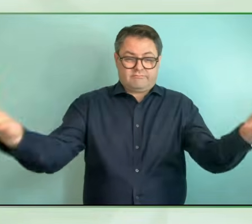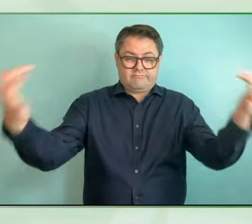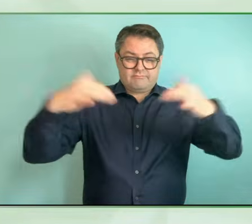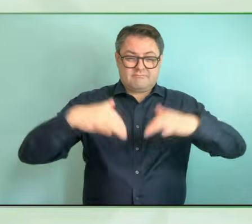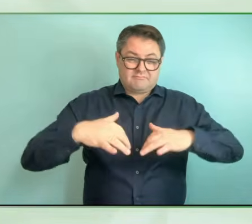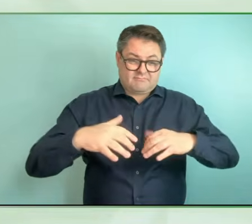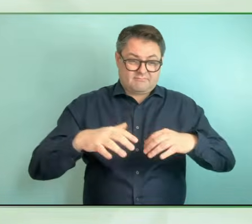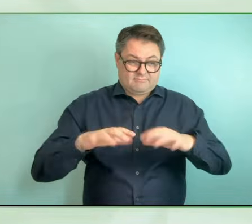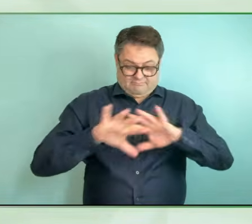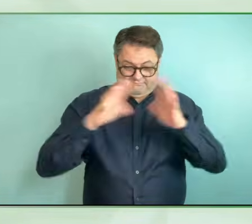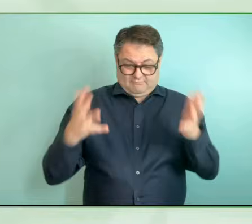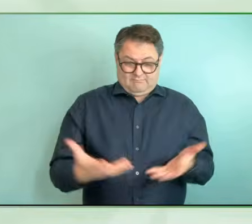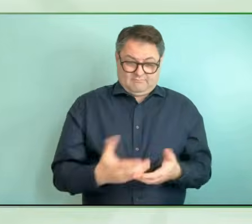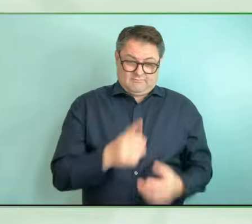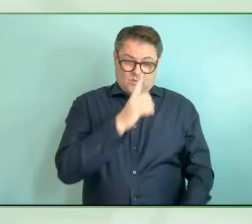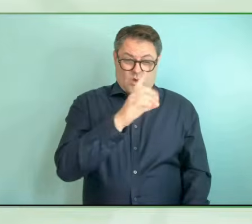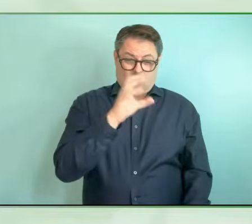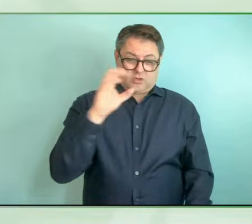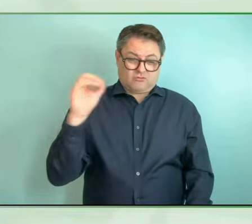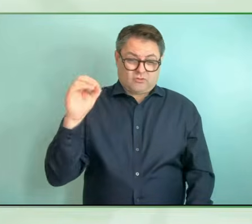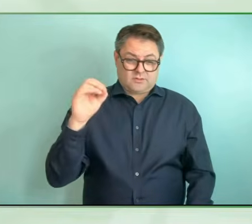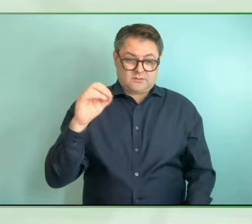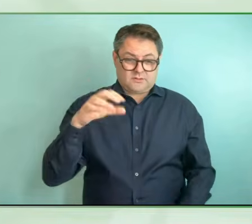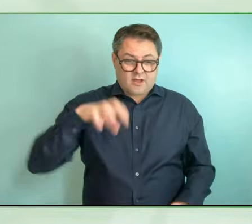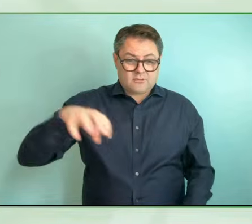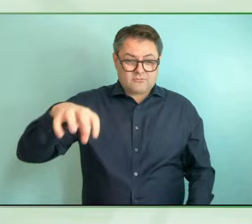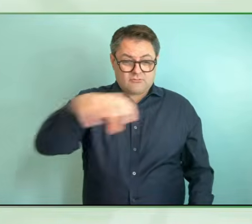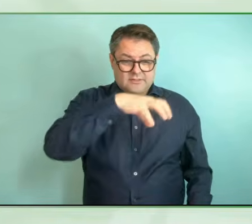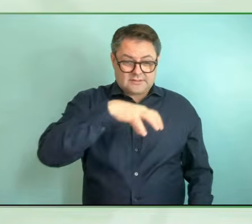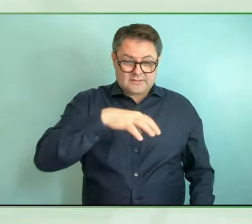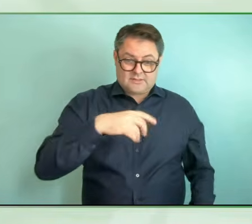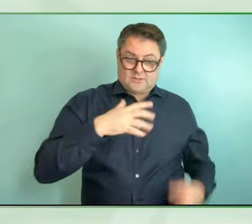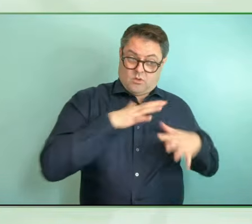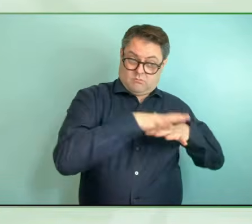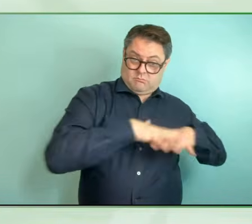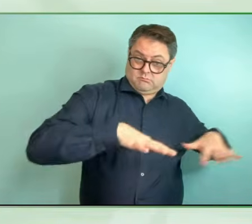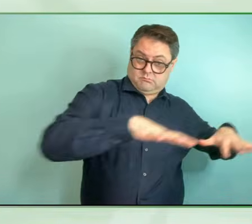So what kind of support could our network offer to you?